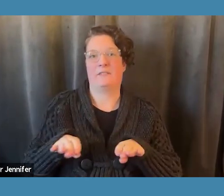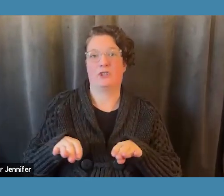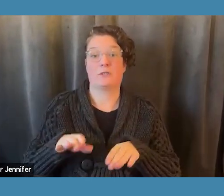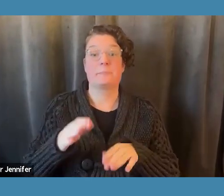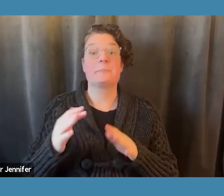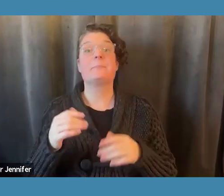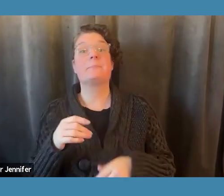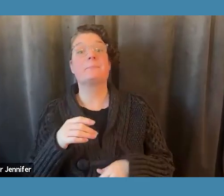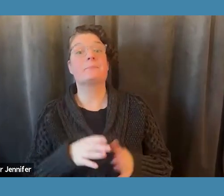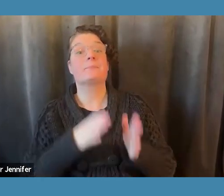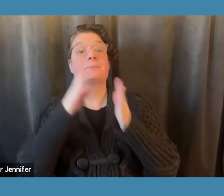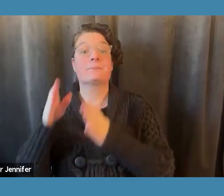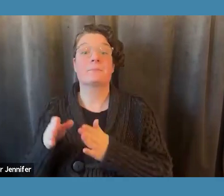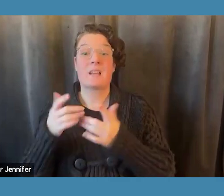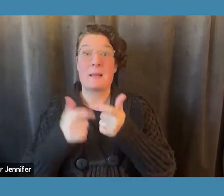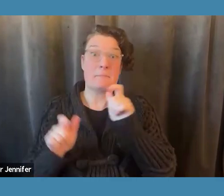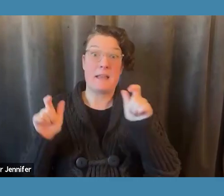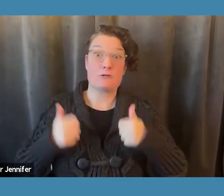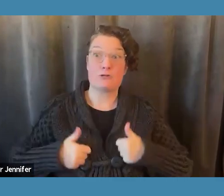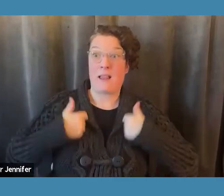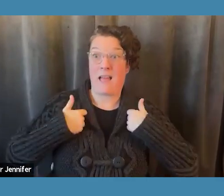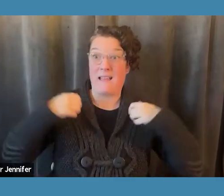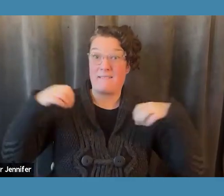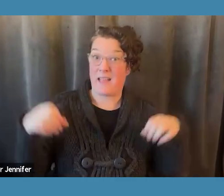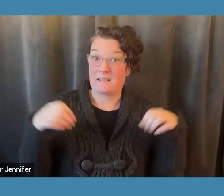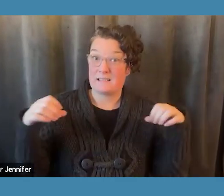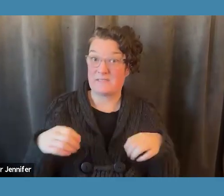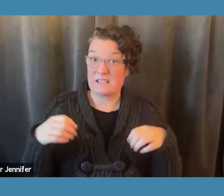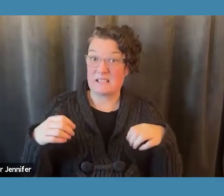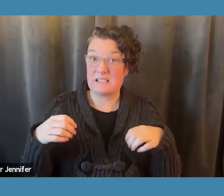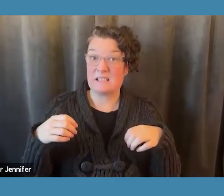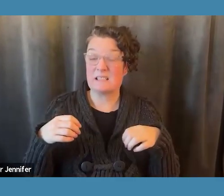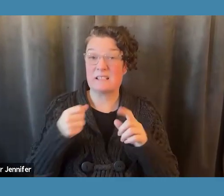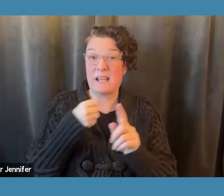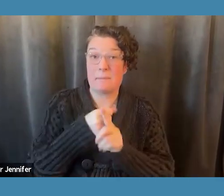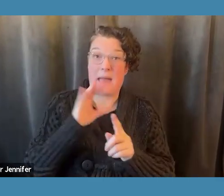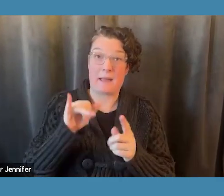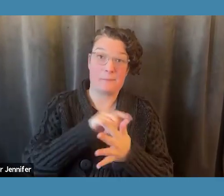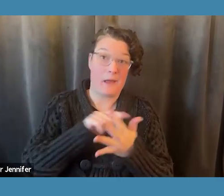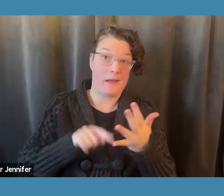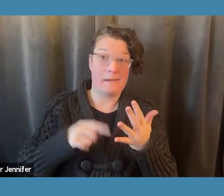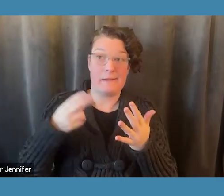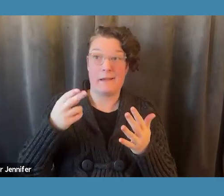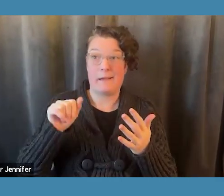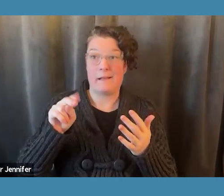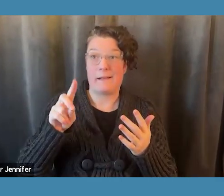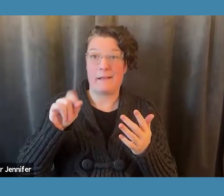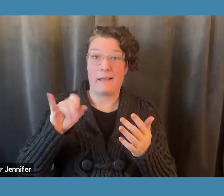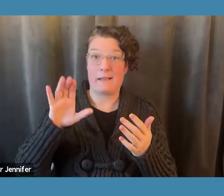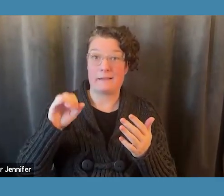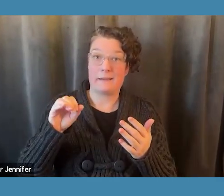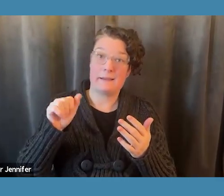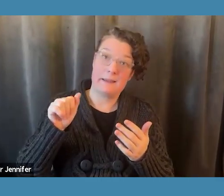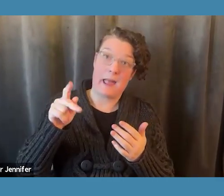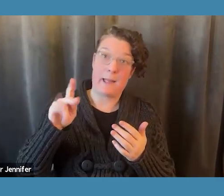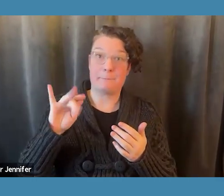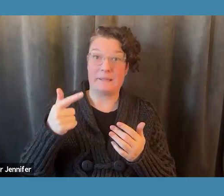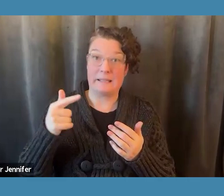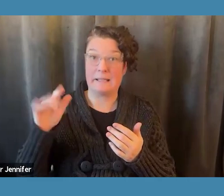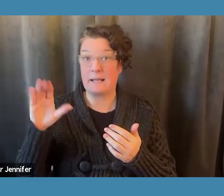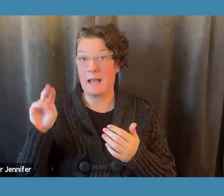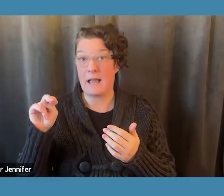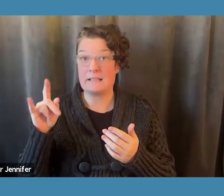life activities that might be impacted by these quote unquote handicapping conditions, what they're looking